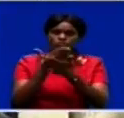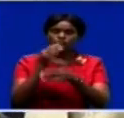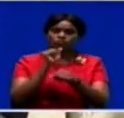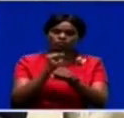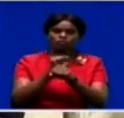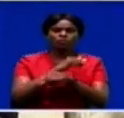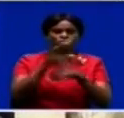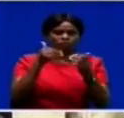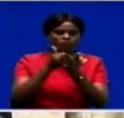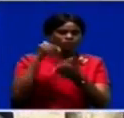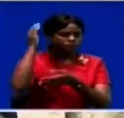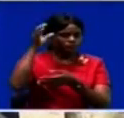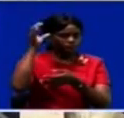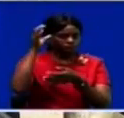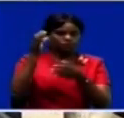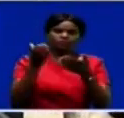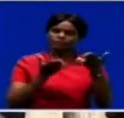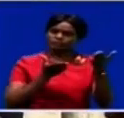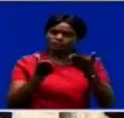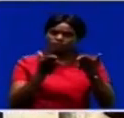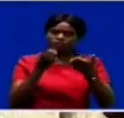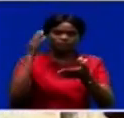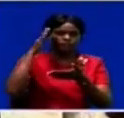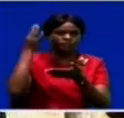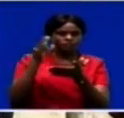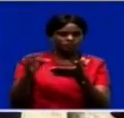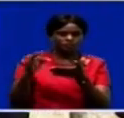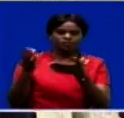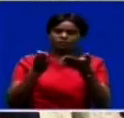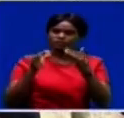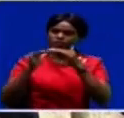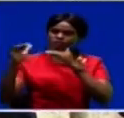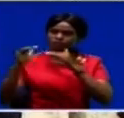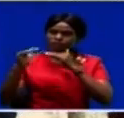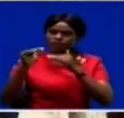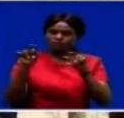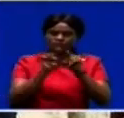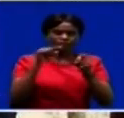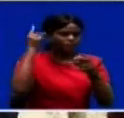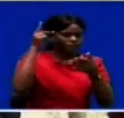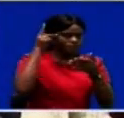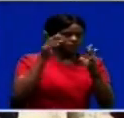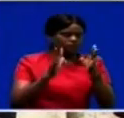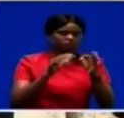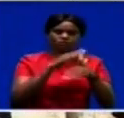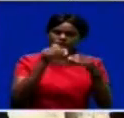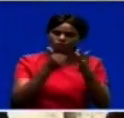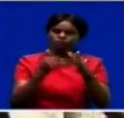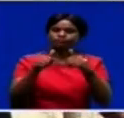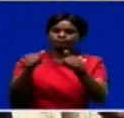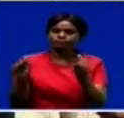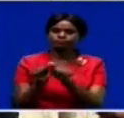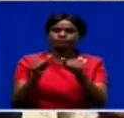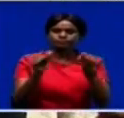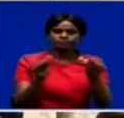civil service at PS level, politicians at ministerial level, and all areas of